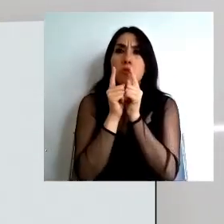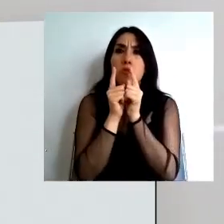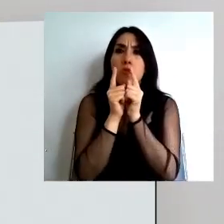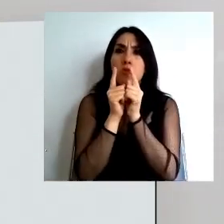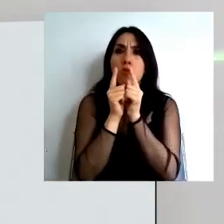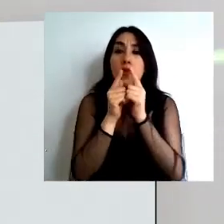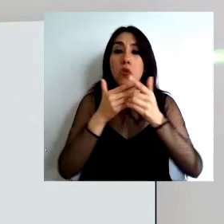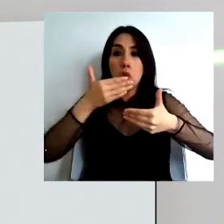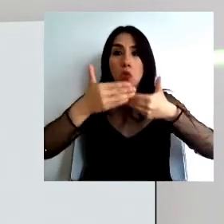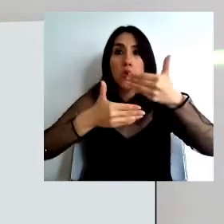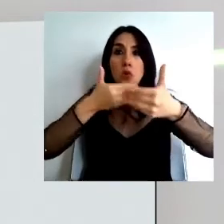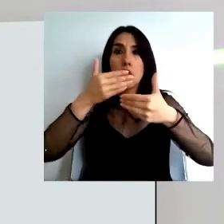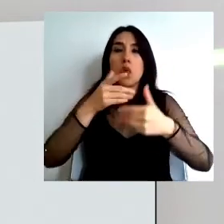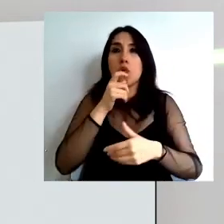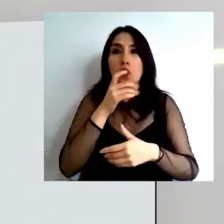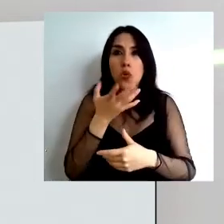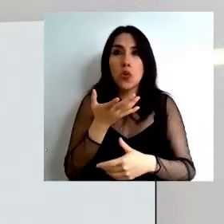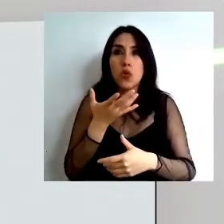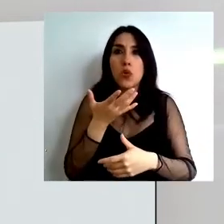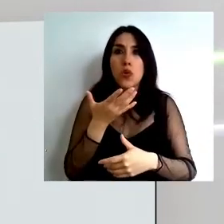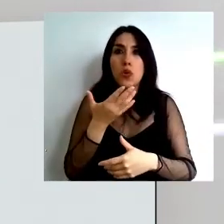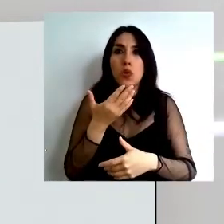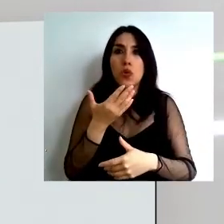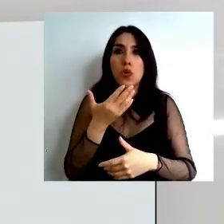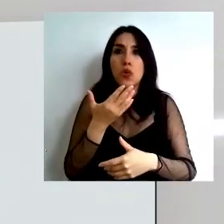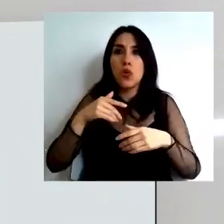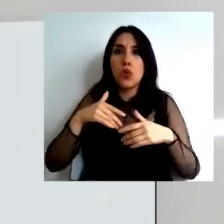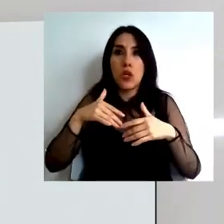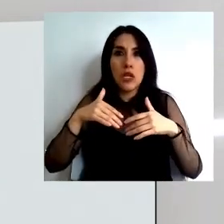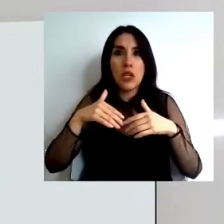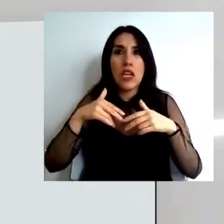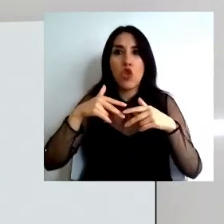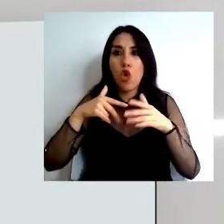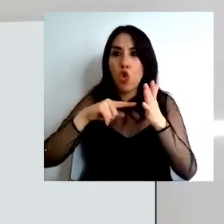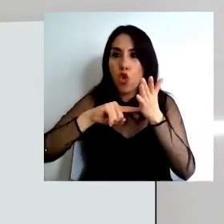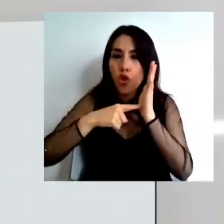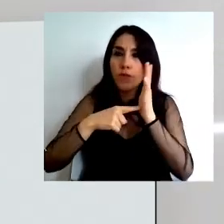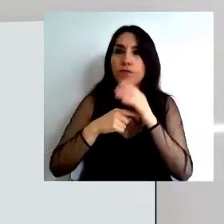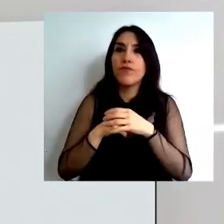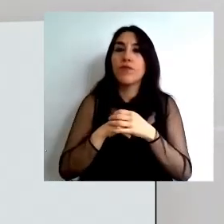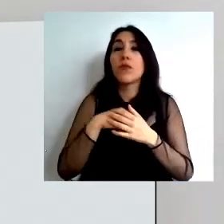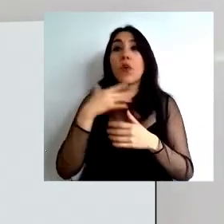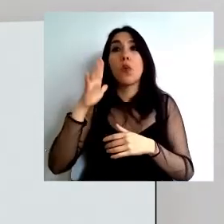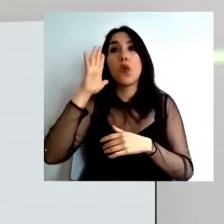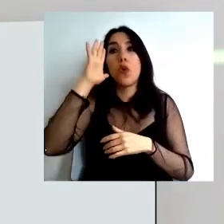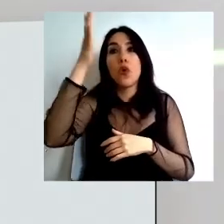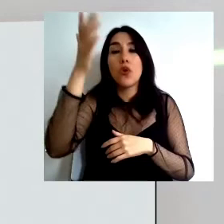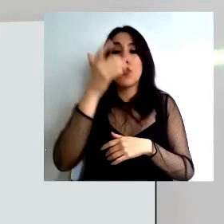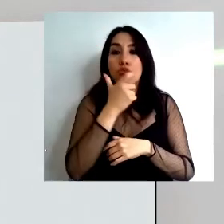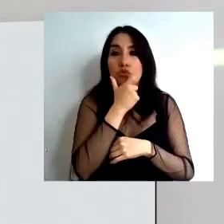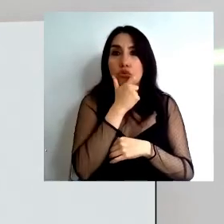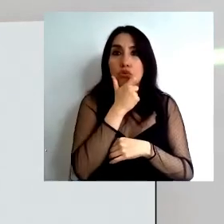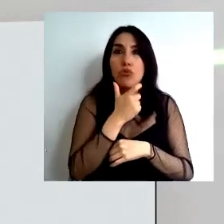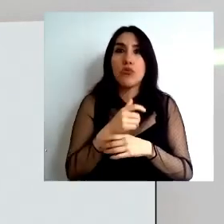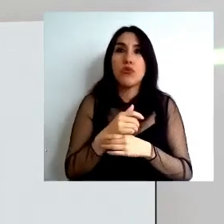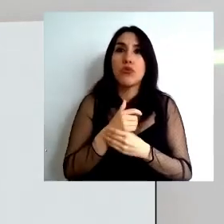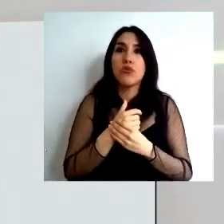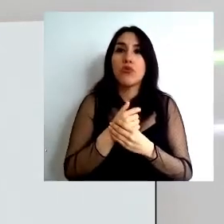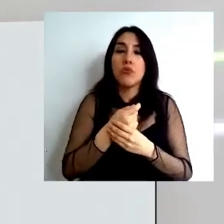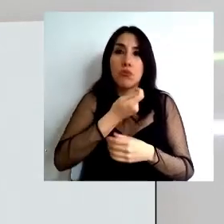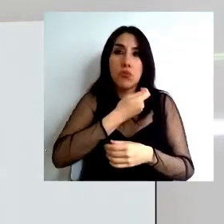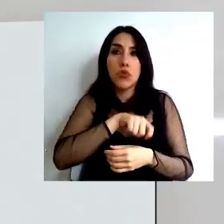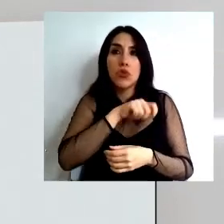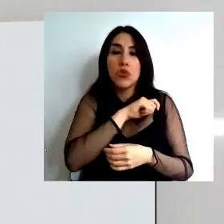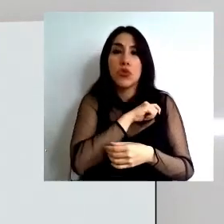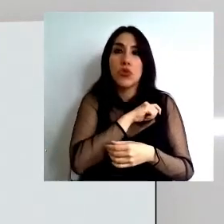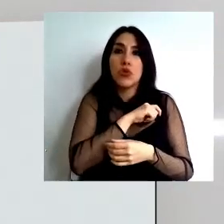next, after English, will be Spanish, because Spanish is really spoken from many, many, many people. And